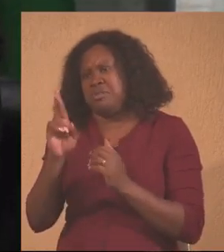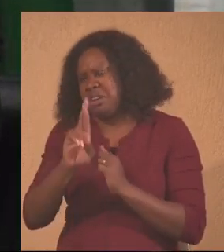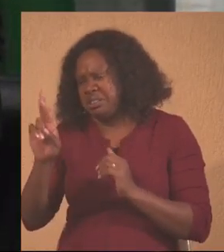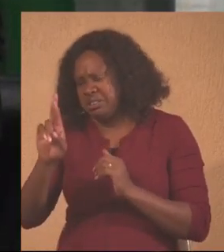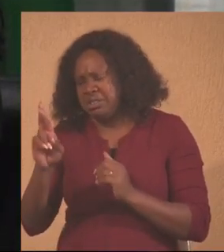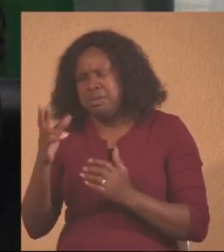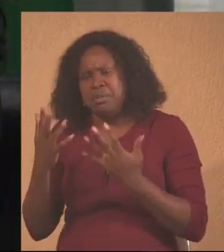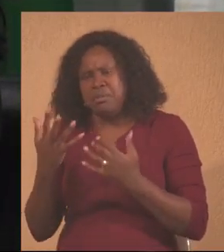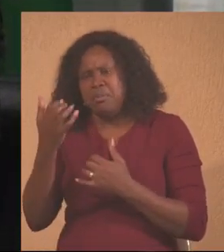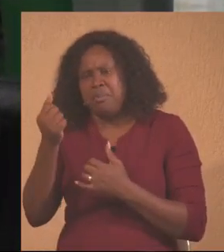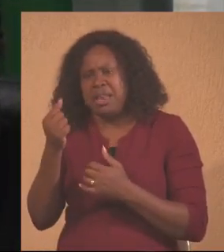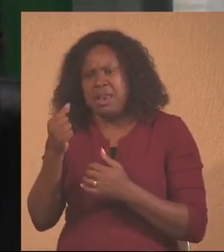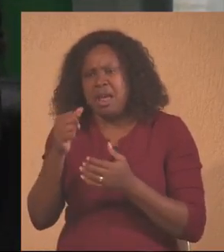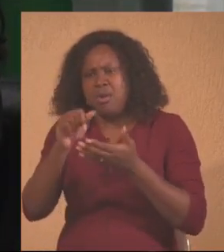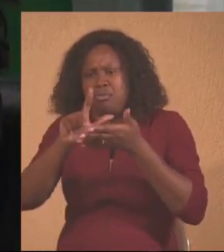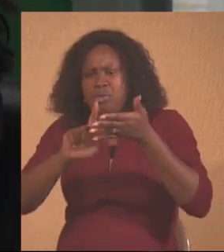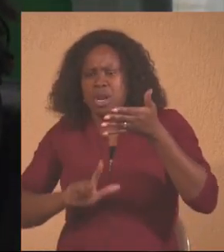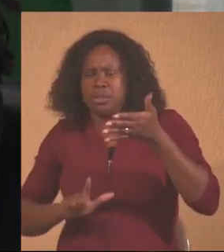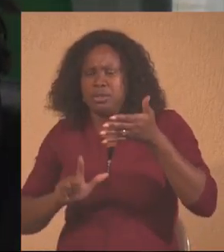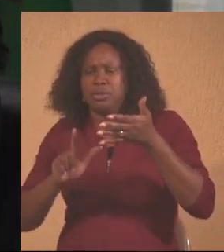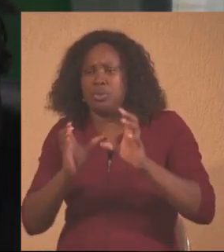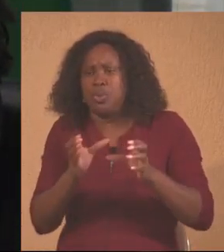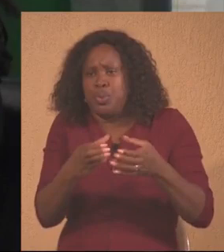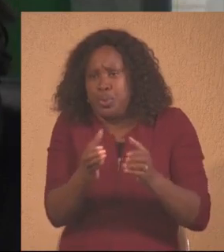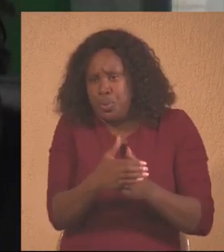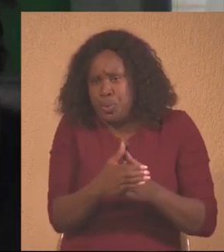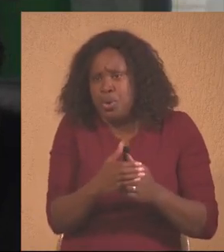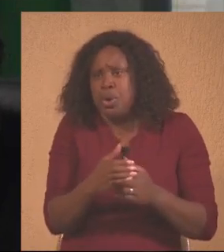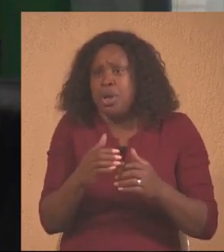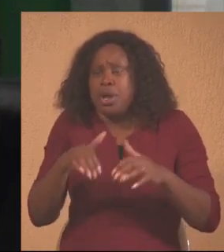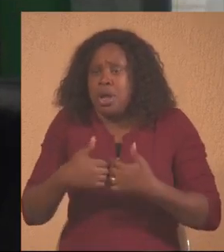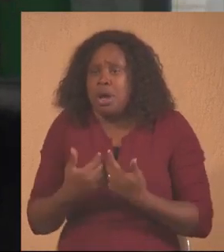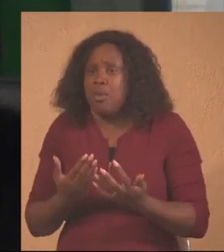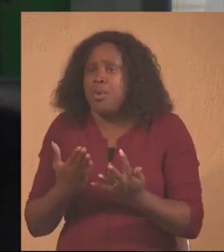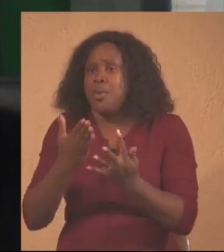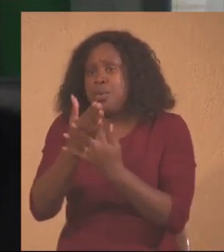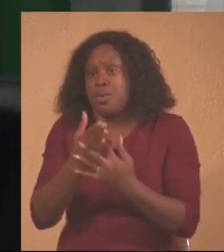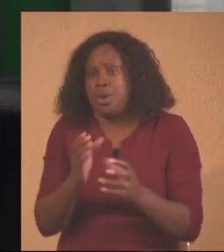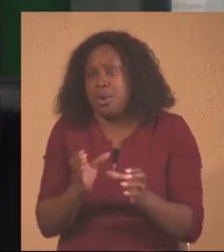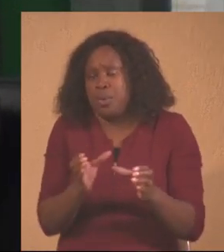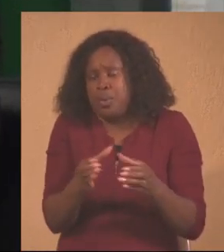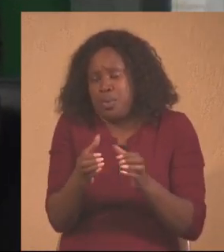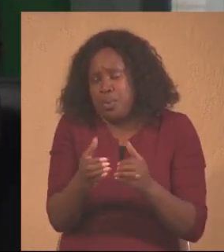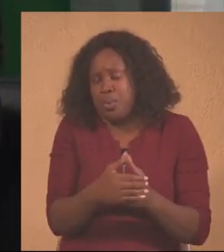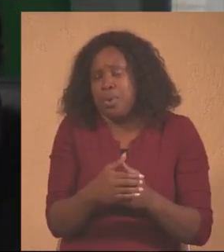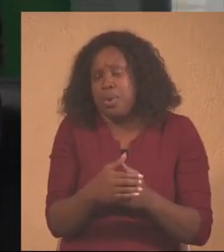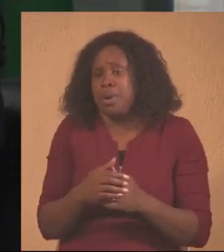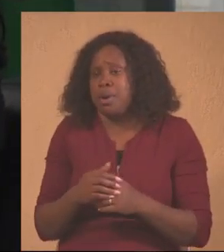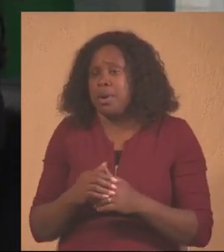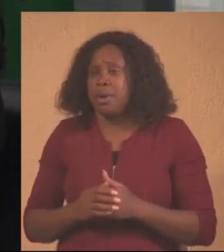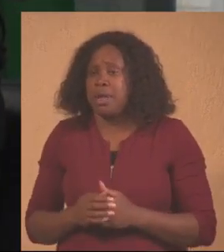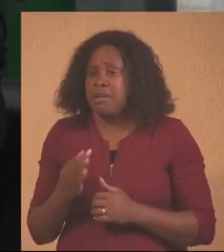of quarantine facilities where they are and how they can be accessed should somebody want to access them?